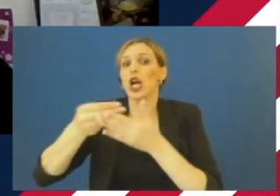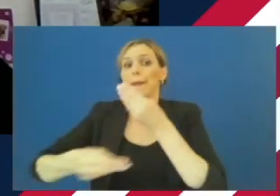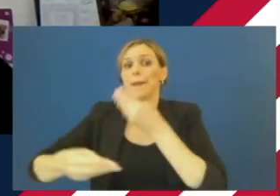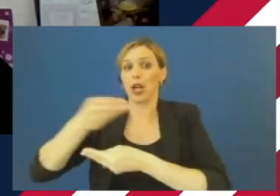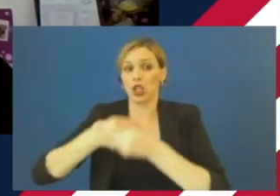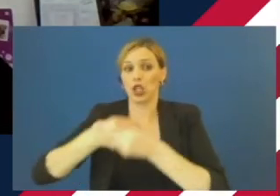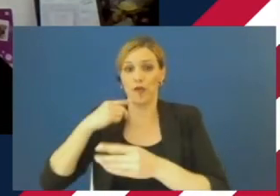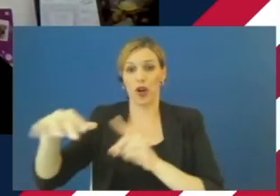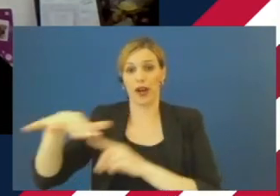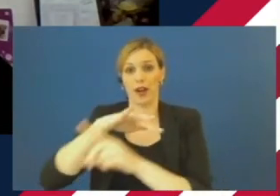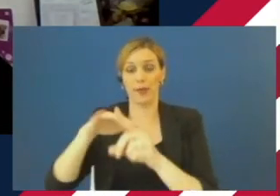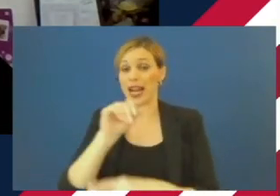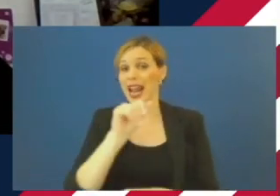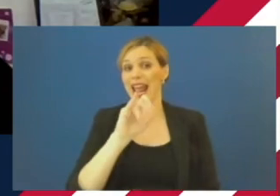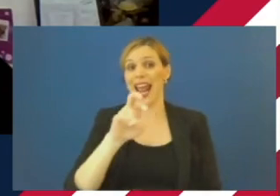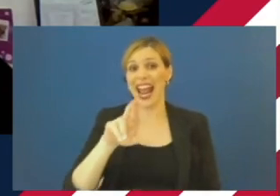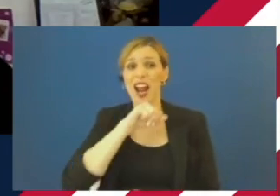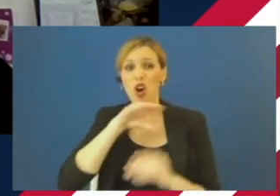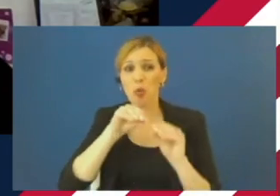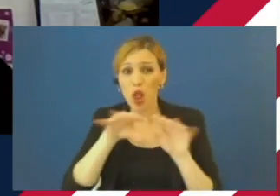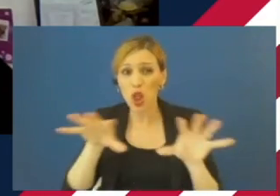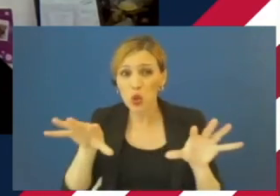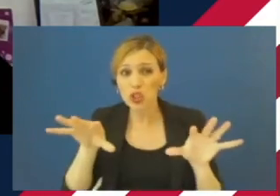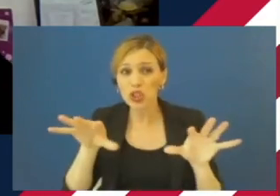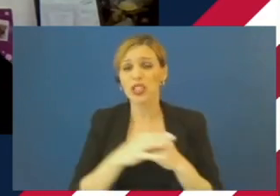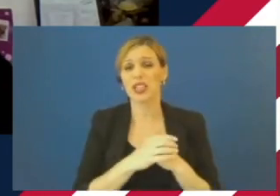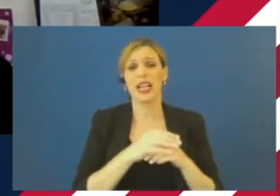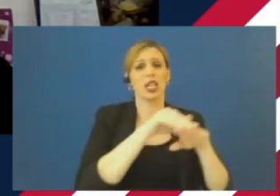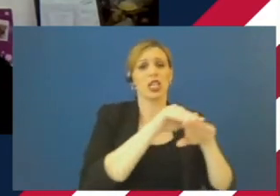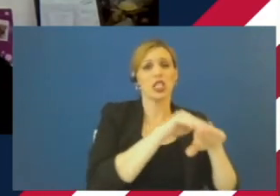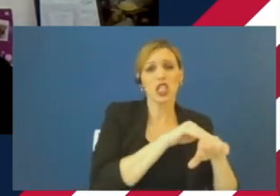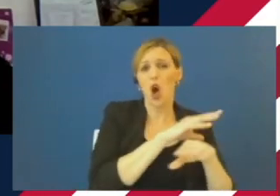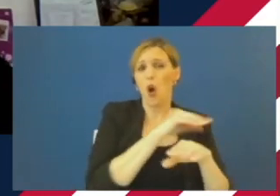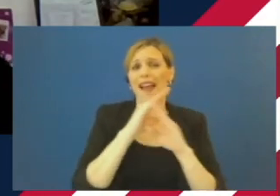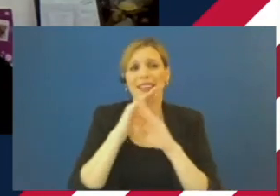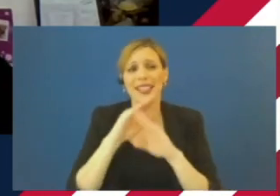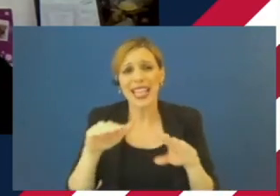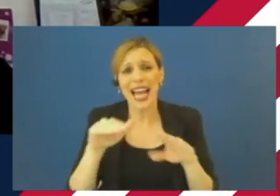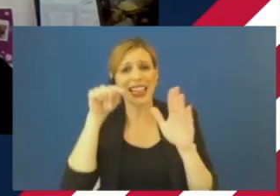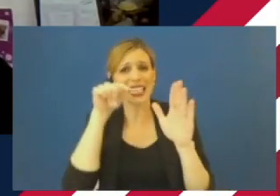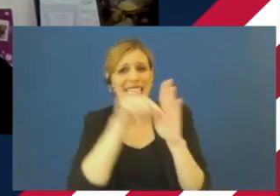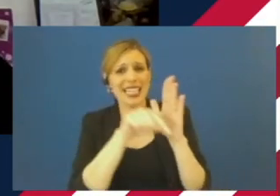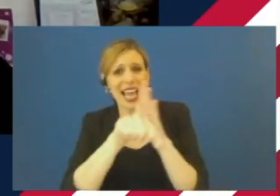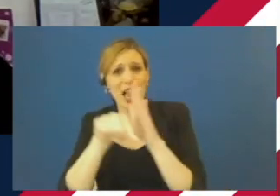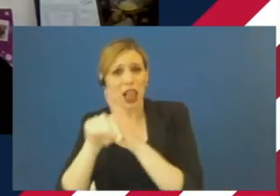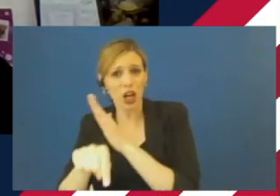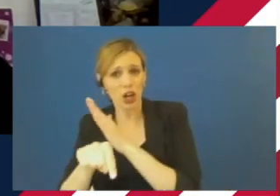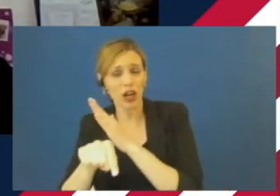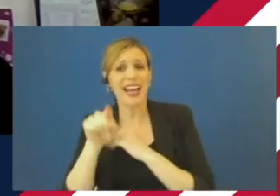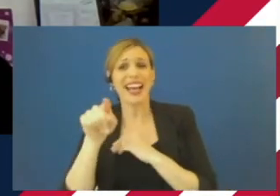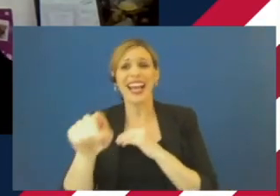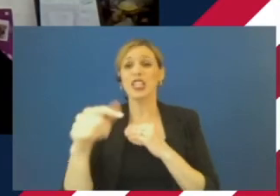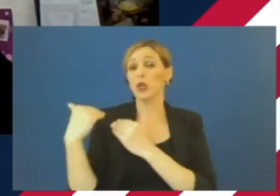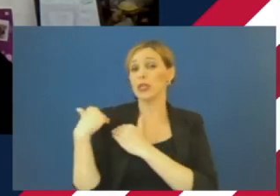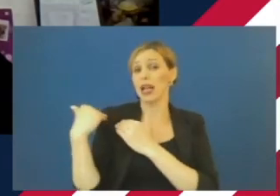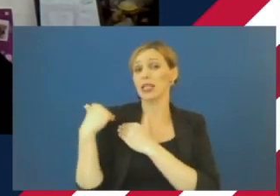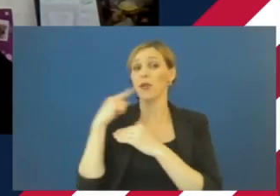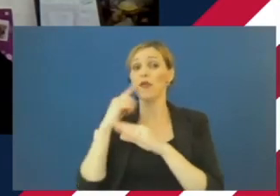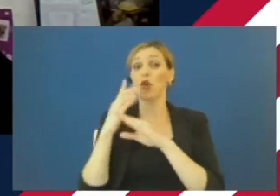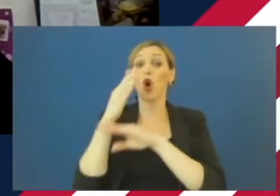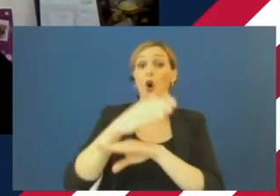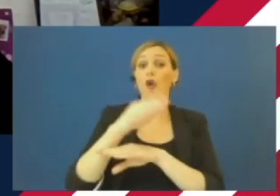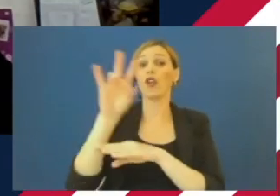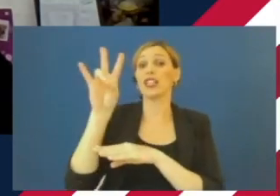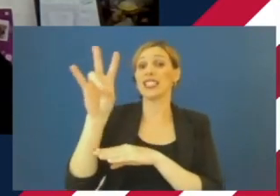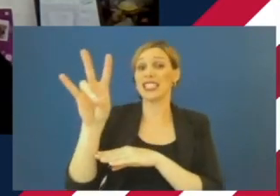All air pollution is a slow and silent killer, and it's responsible for over 7 million deaths annually. It's particularly